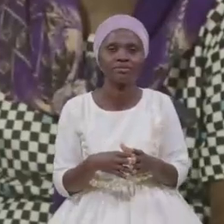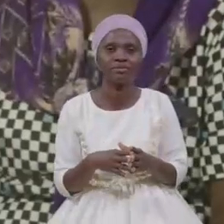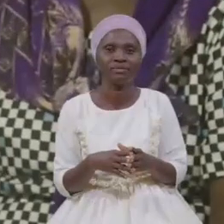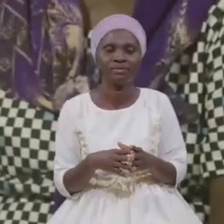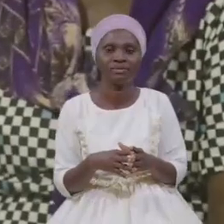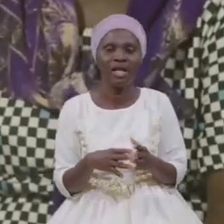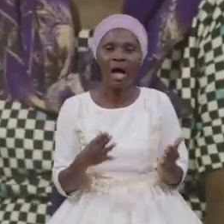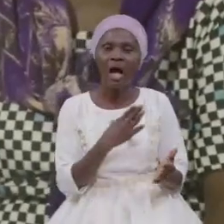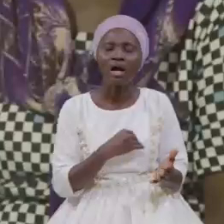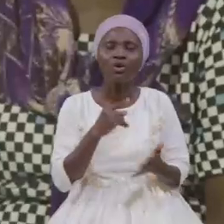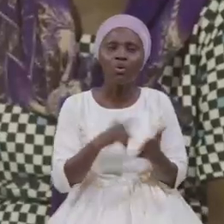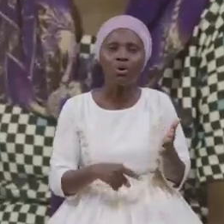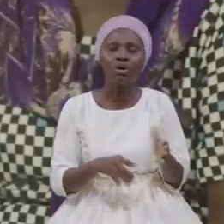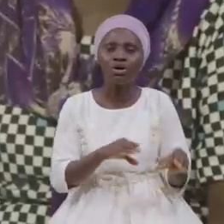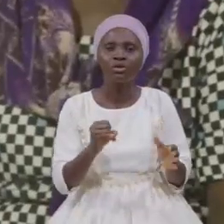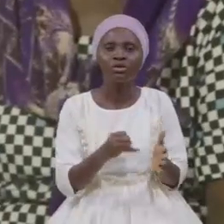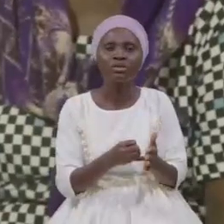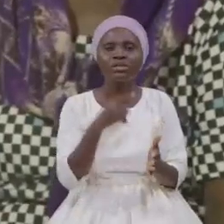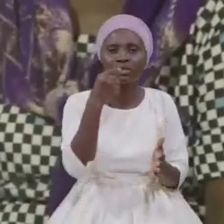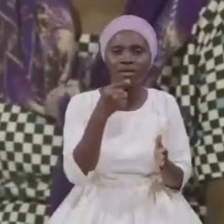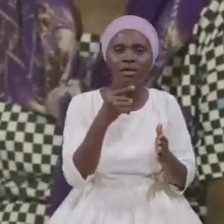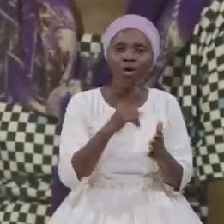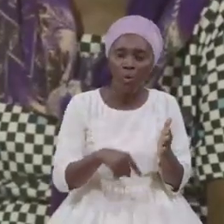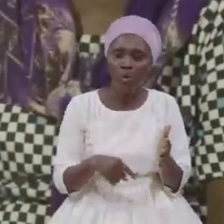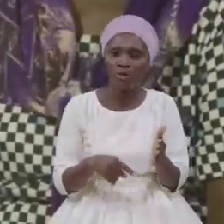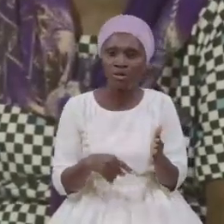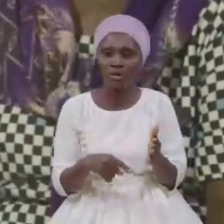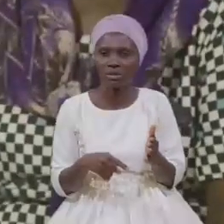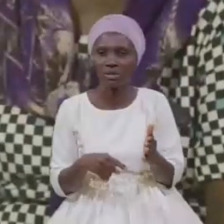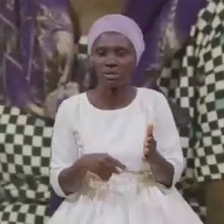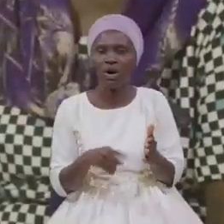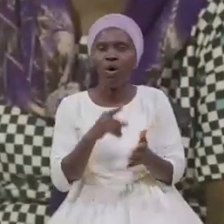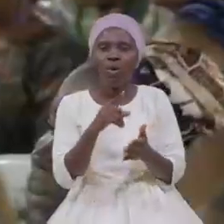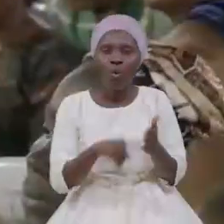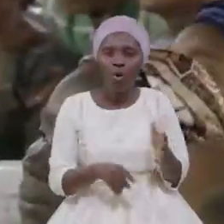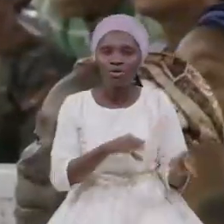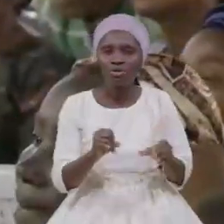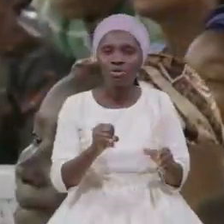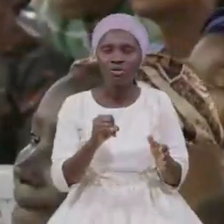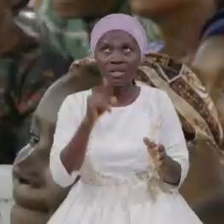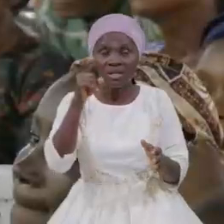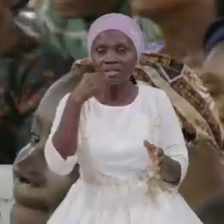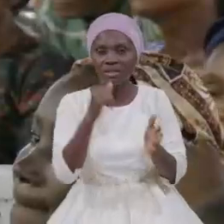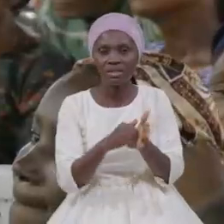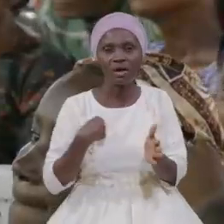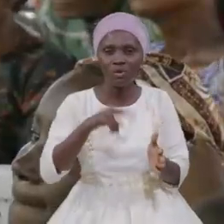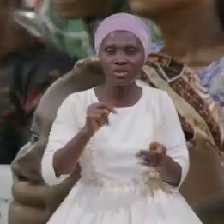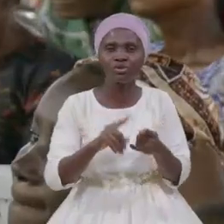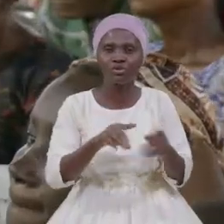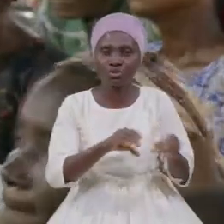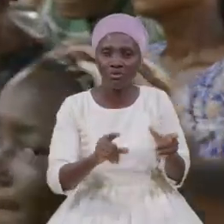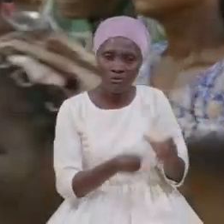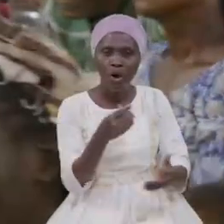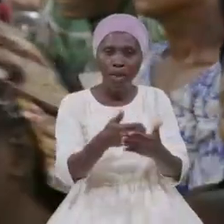say? What does it say we ought to do to have that? If you read Acts of the Apostles